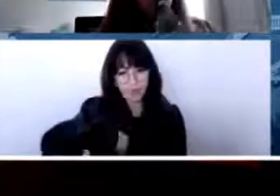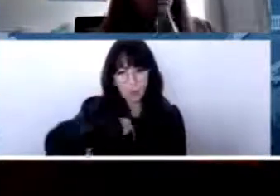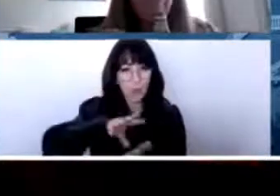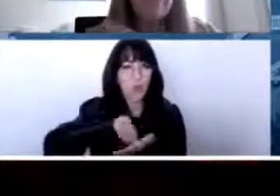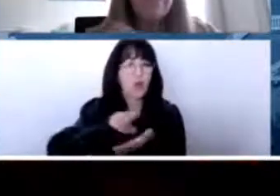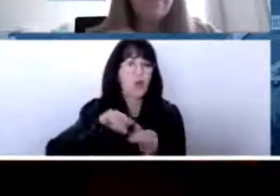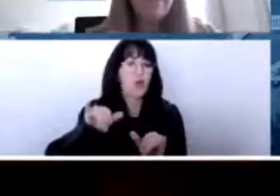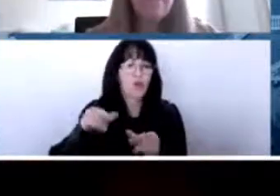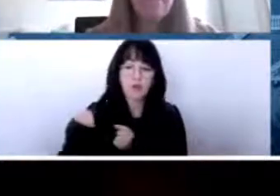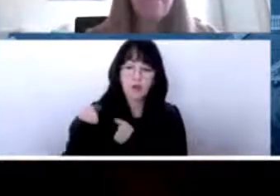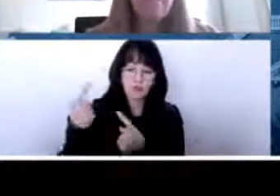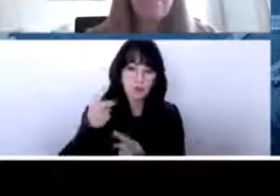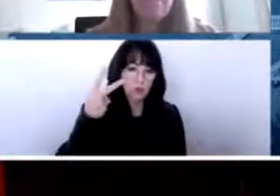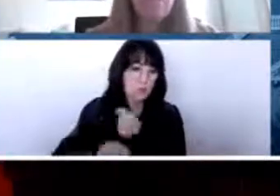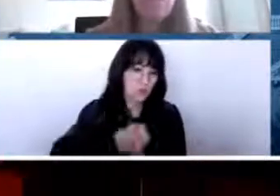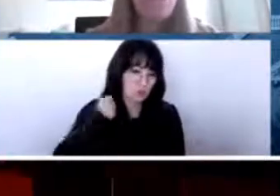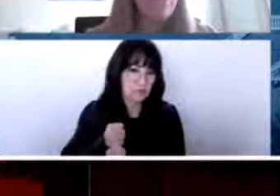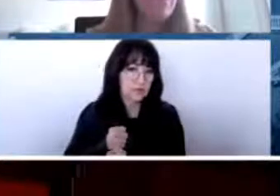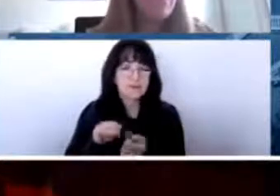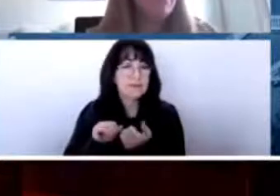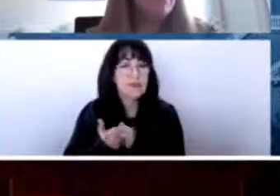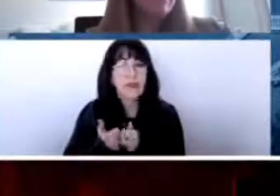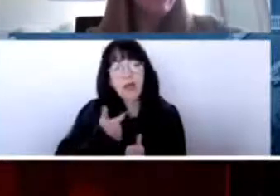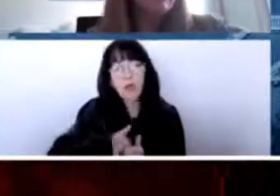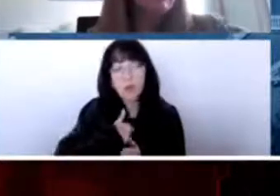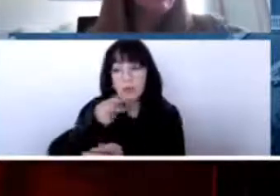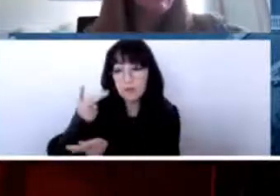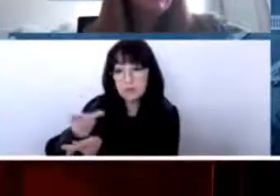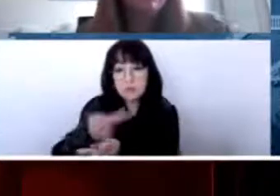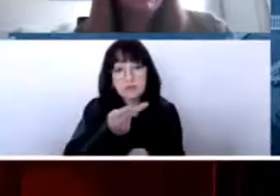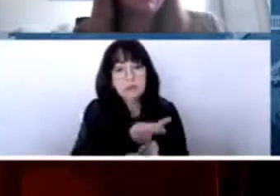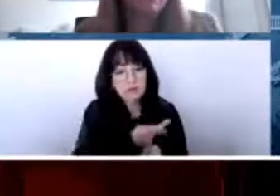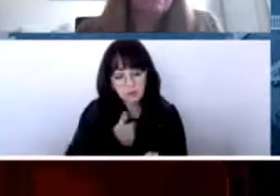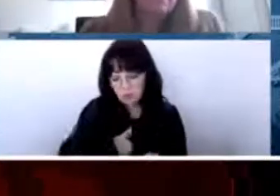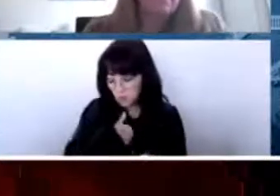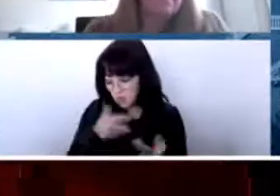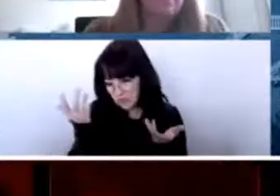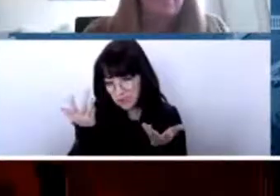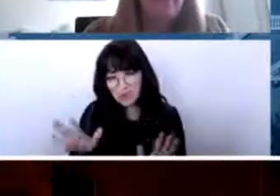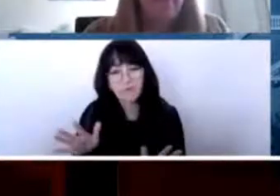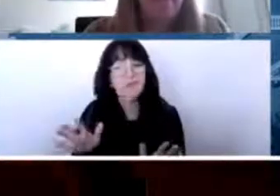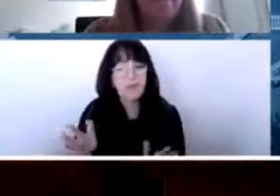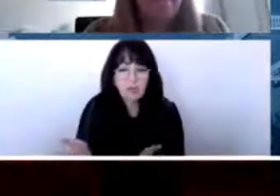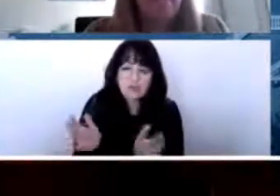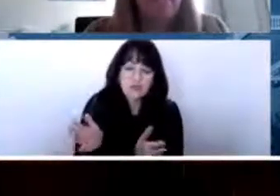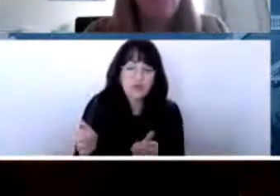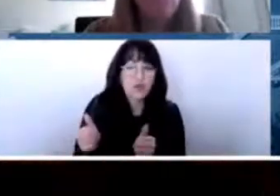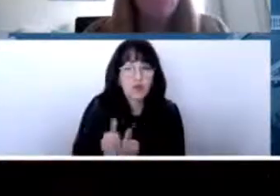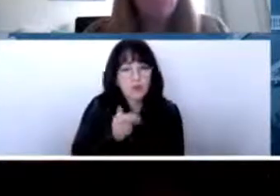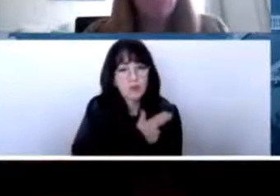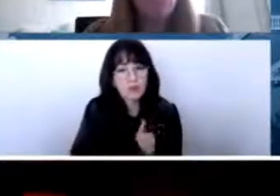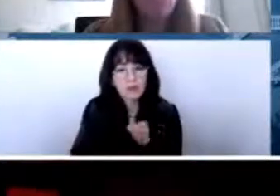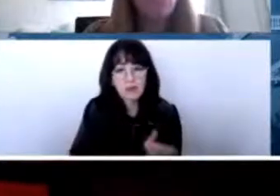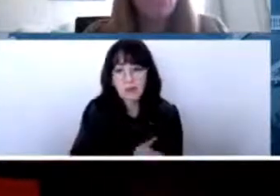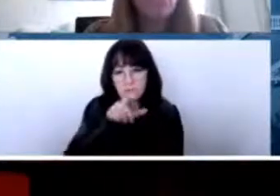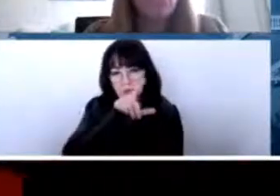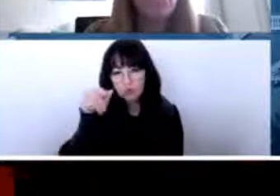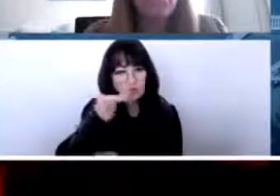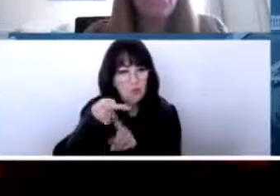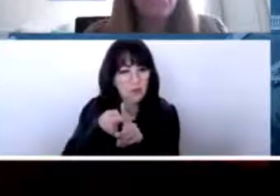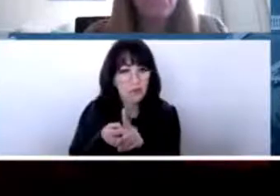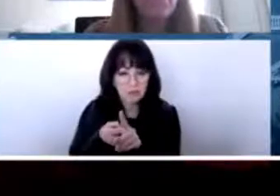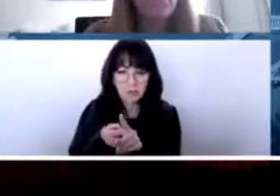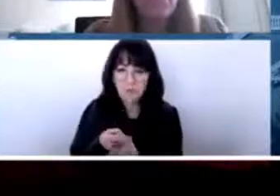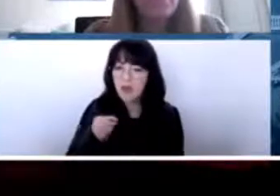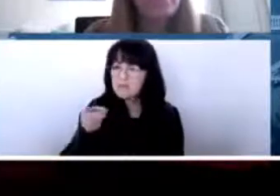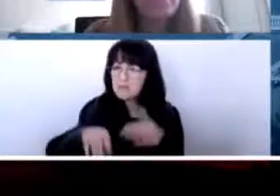more patients treated in the hospital? And we talked to the hospitals about this 20 months ago about like, hey, what's your capacity? What could you do?